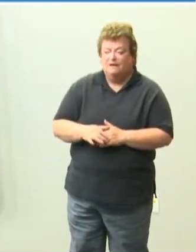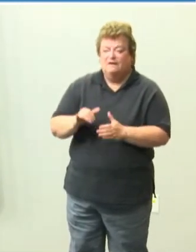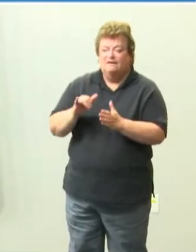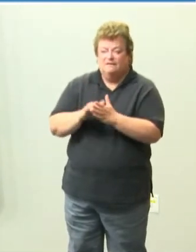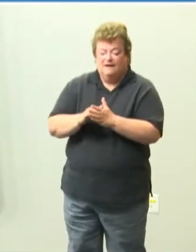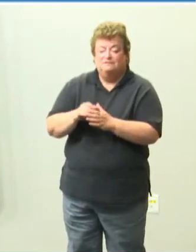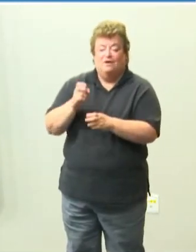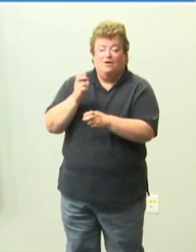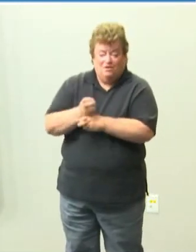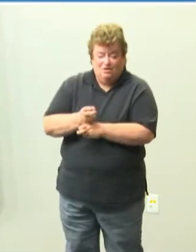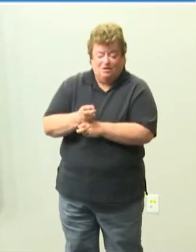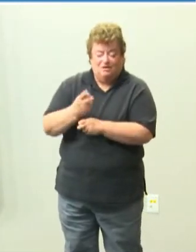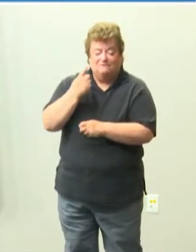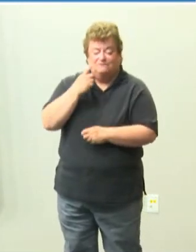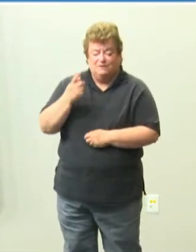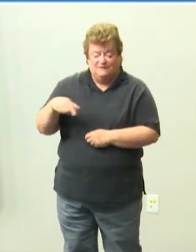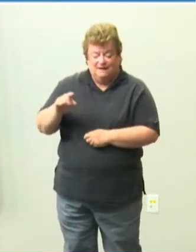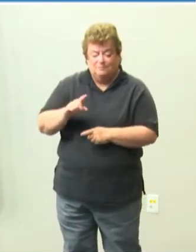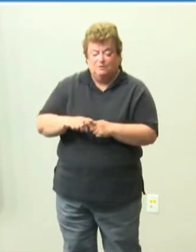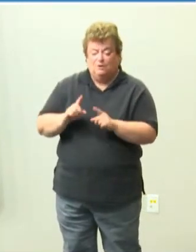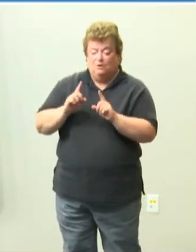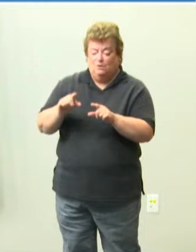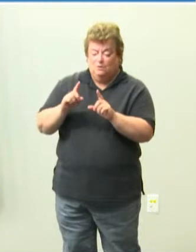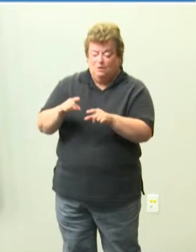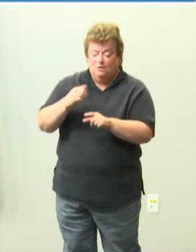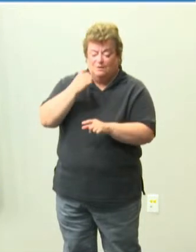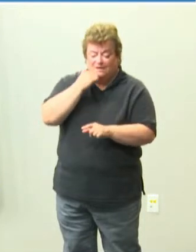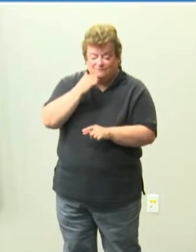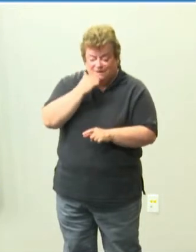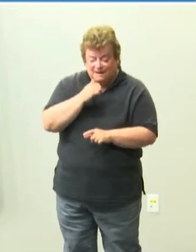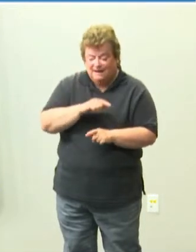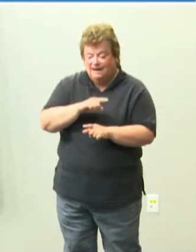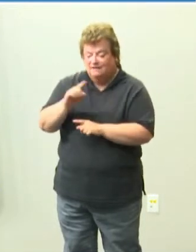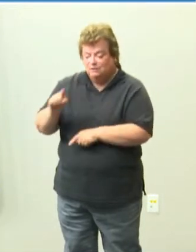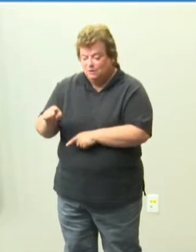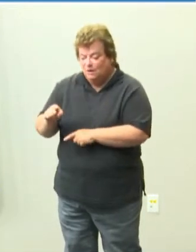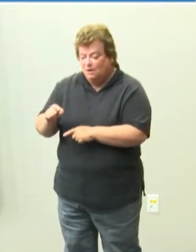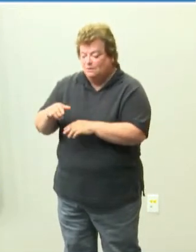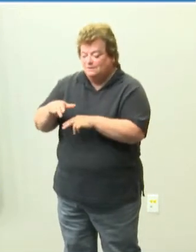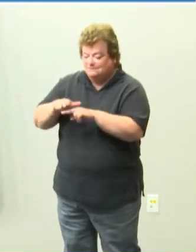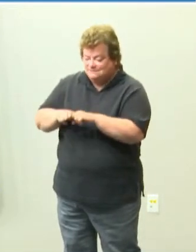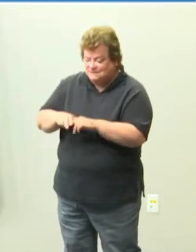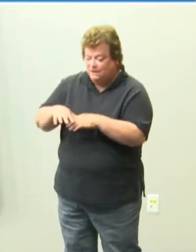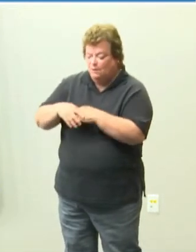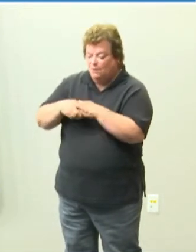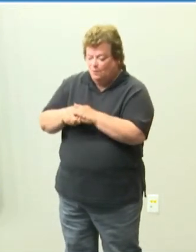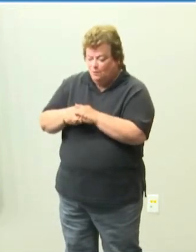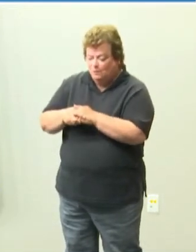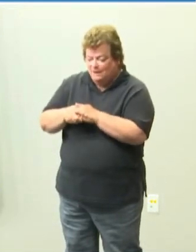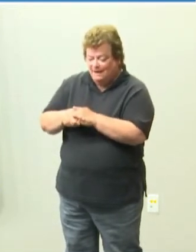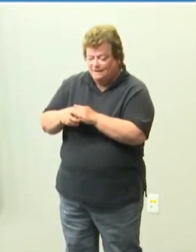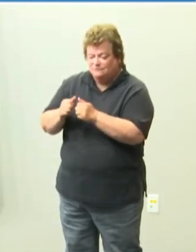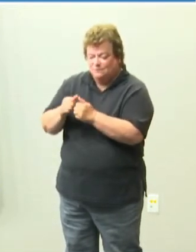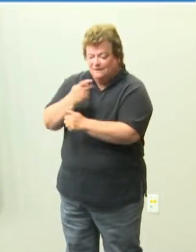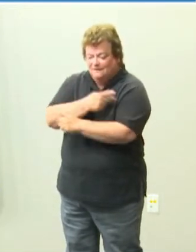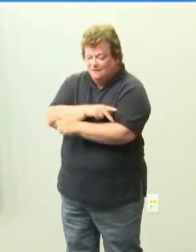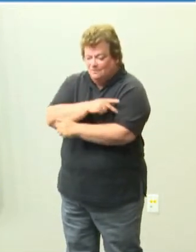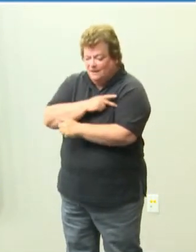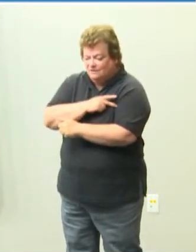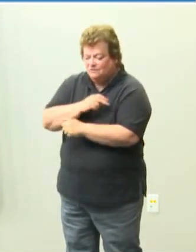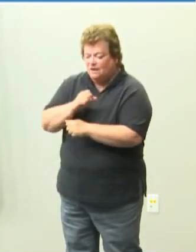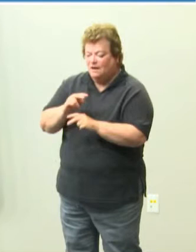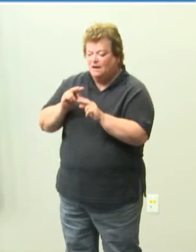hard for them to go every day, hold the hands in the isolation units, and watch people who shouldn't be